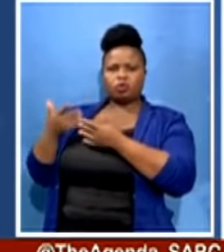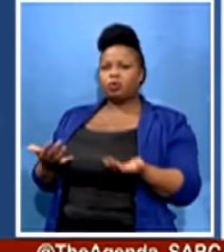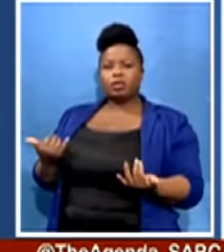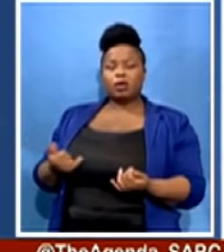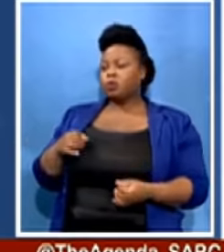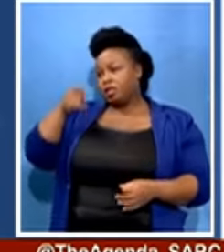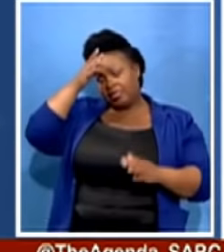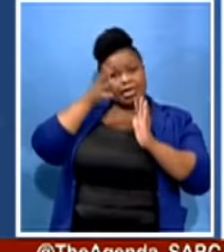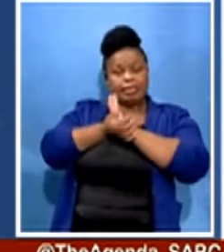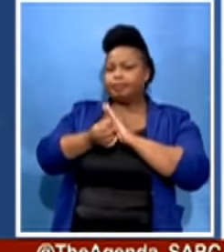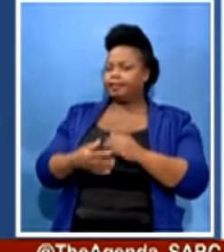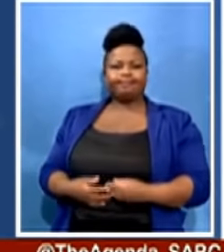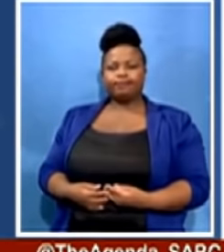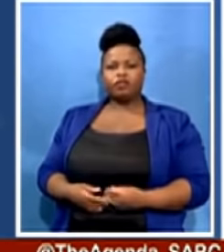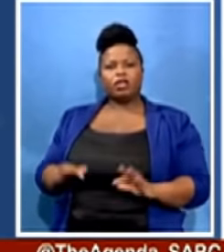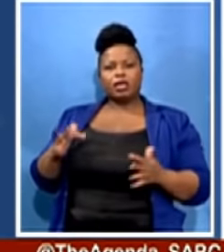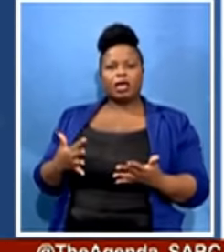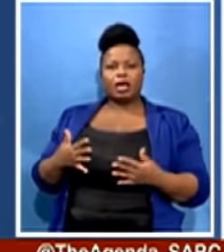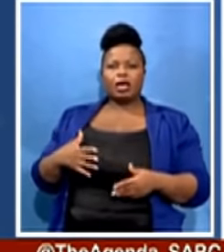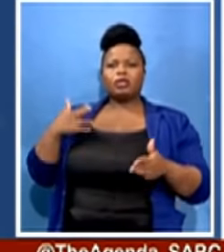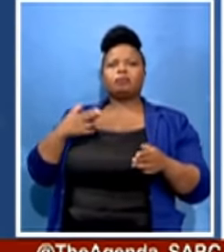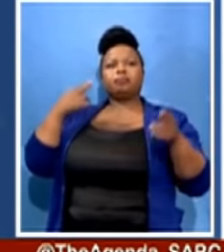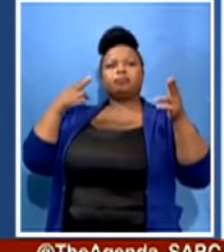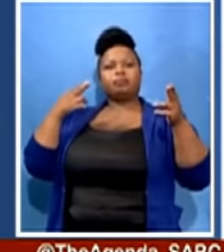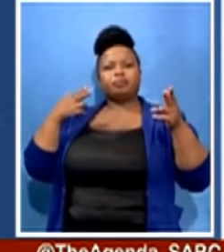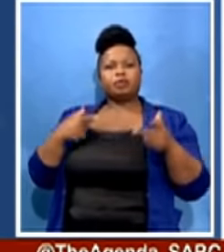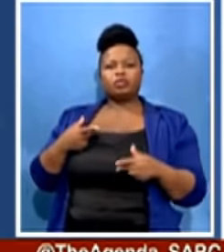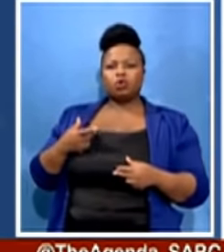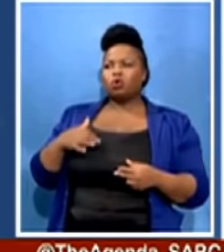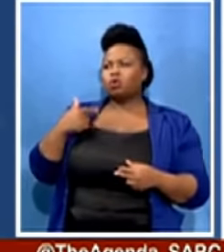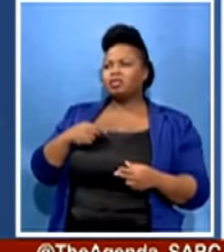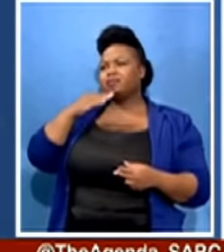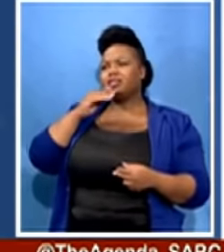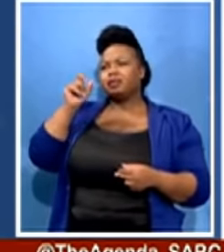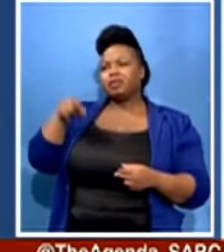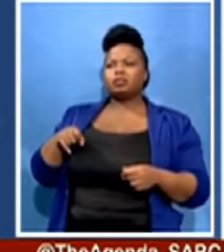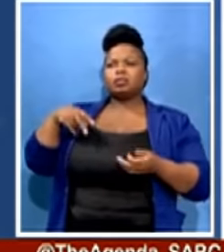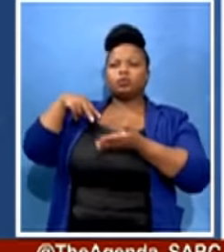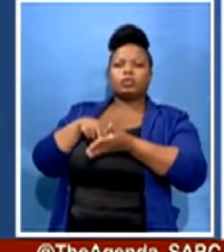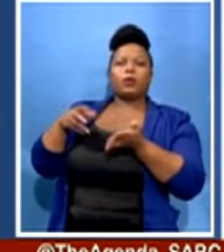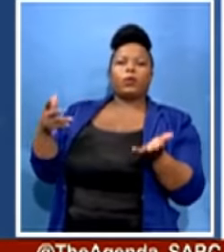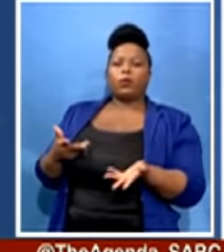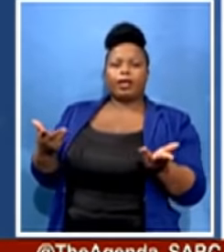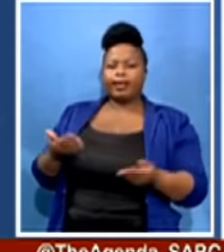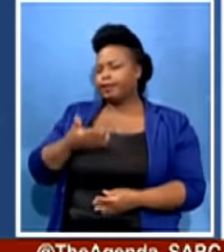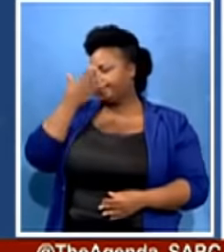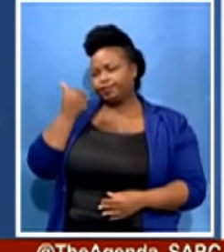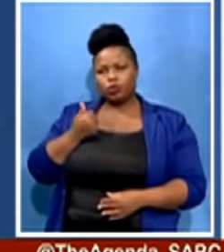are shot and what would it have to be coming from for it to be a stray bullet.